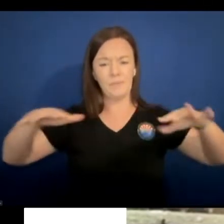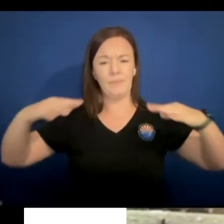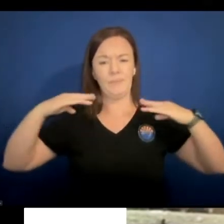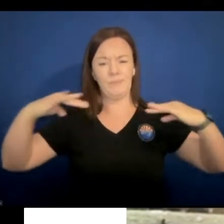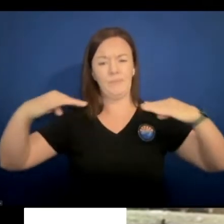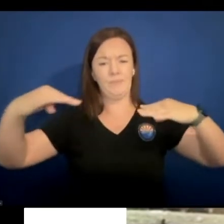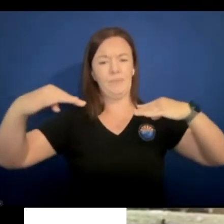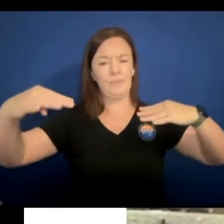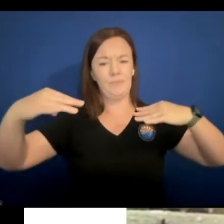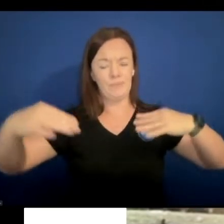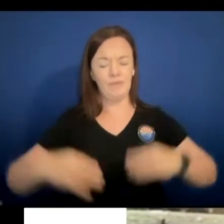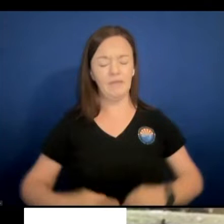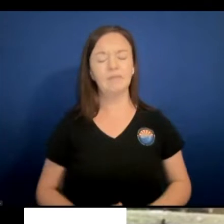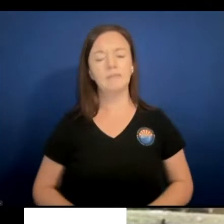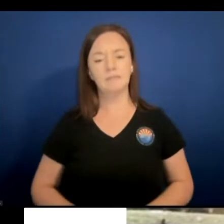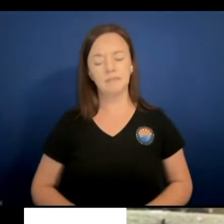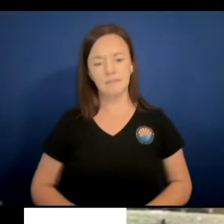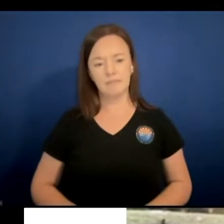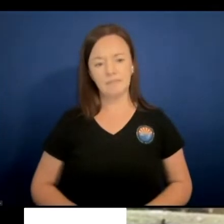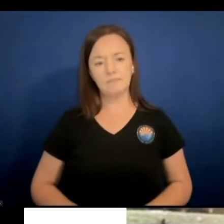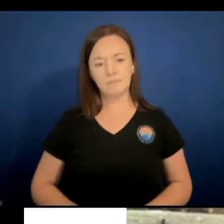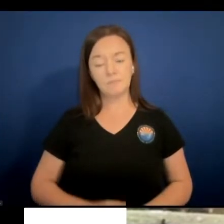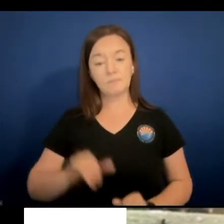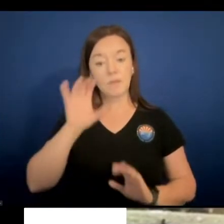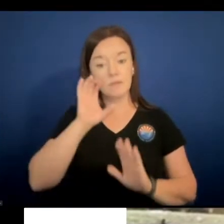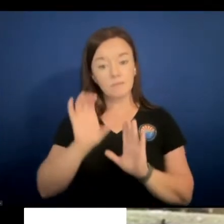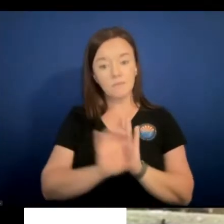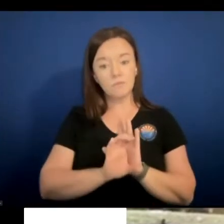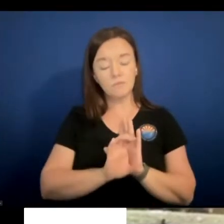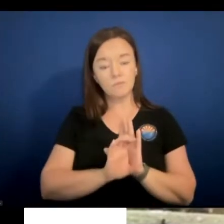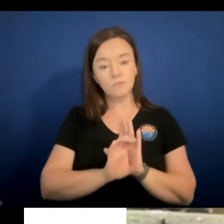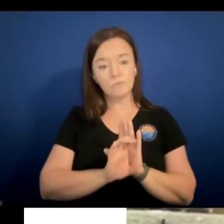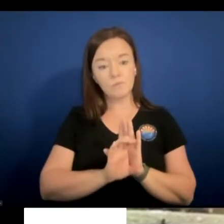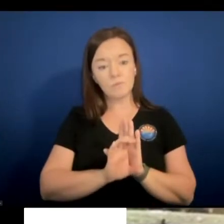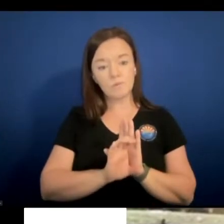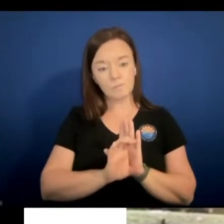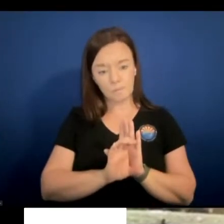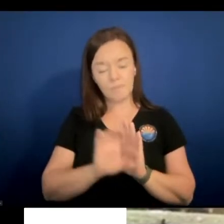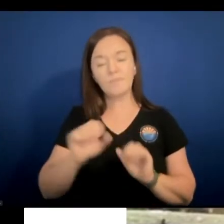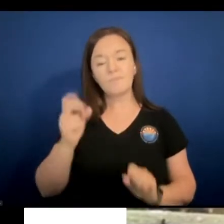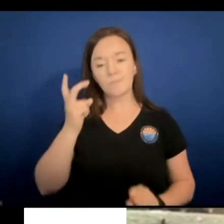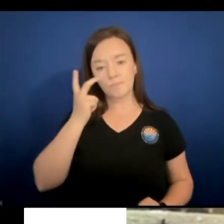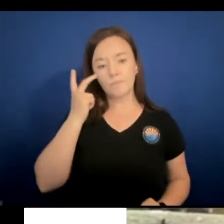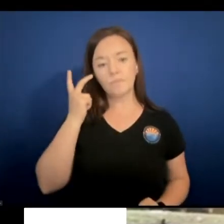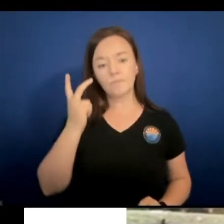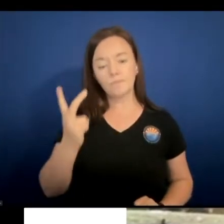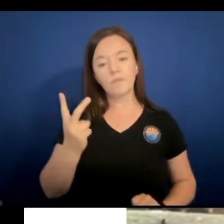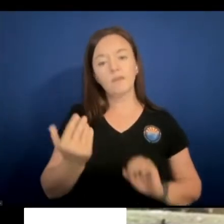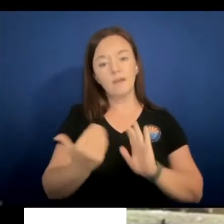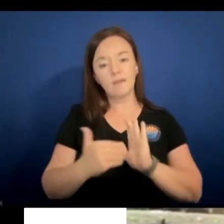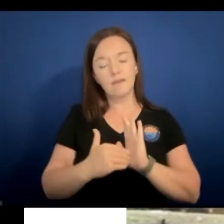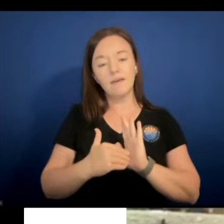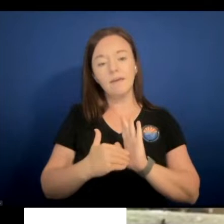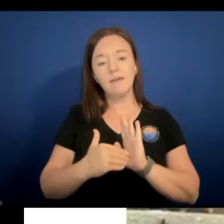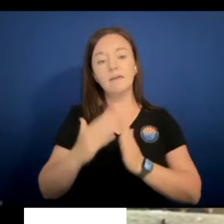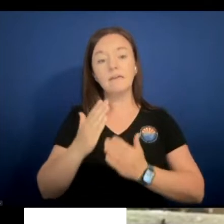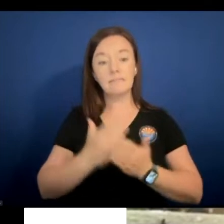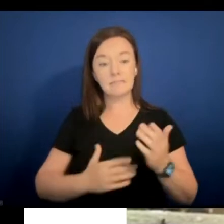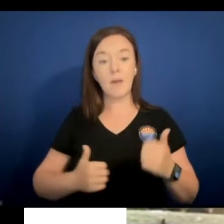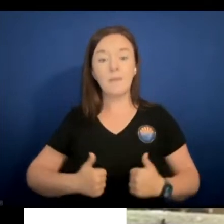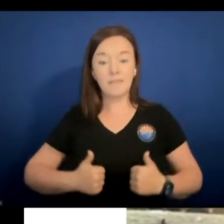floodplain. So in this picture, you can see, again, some live trees